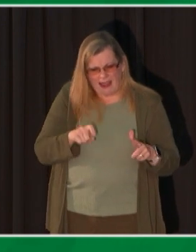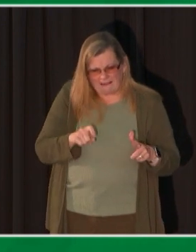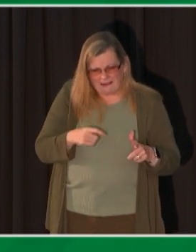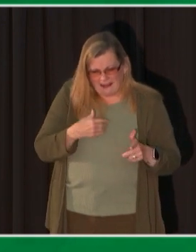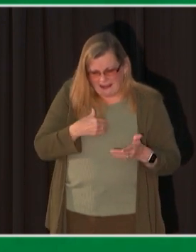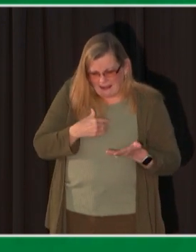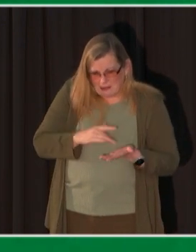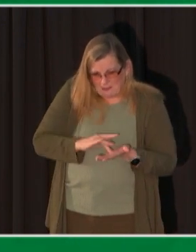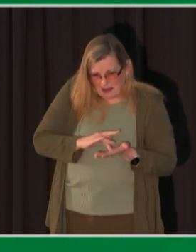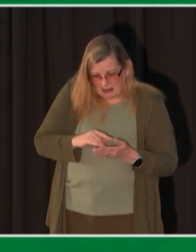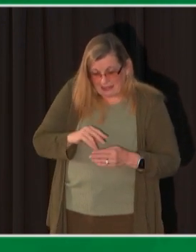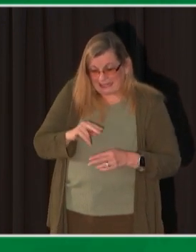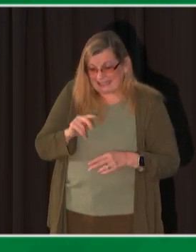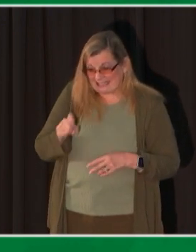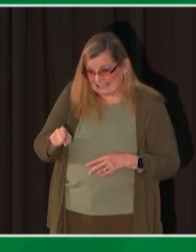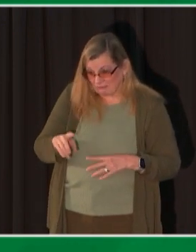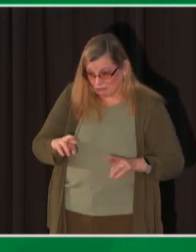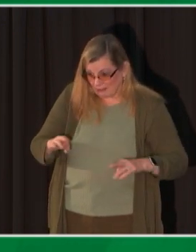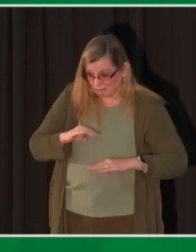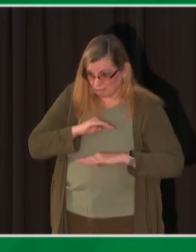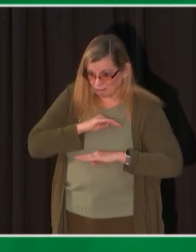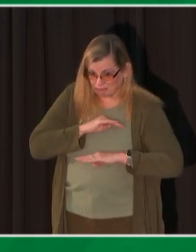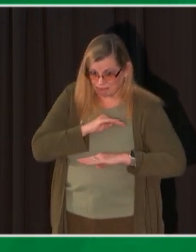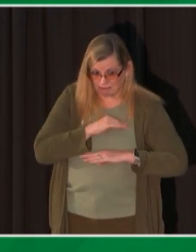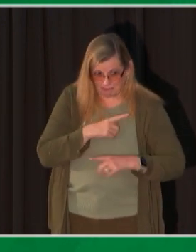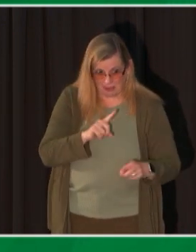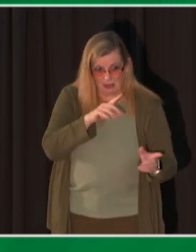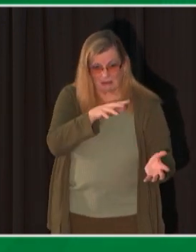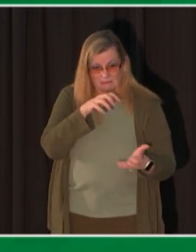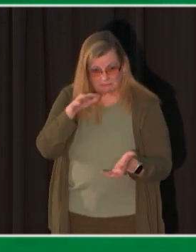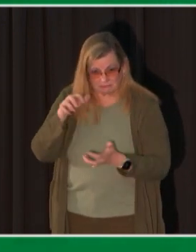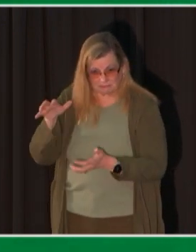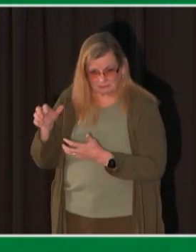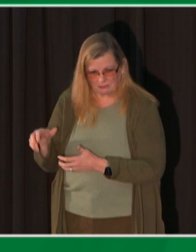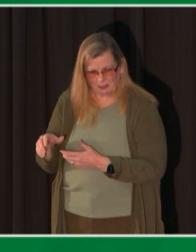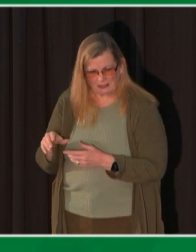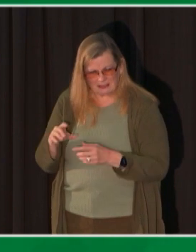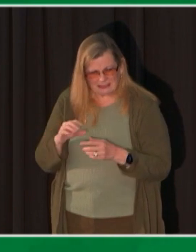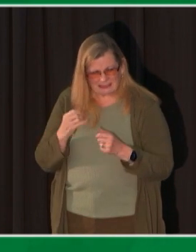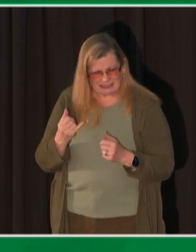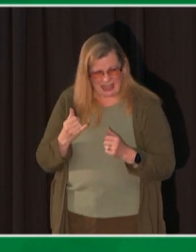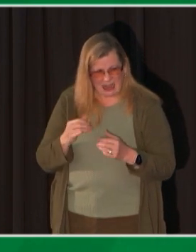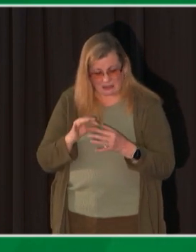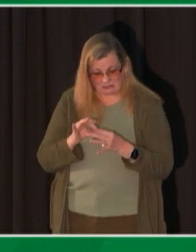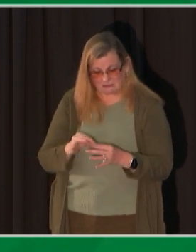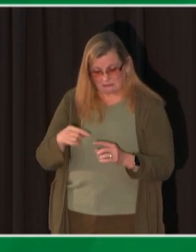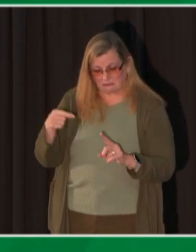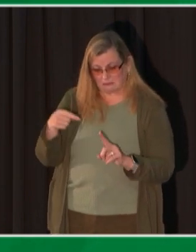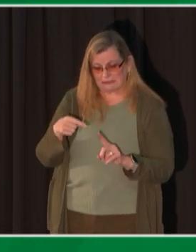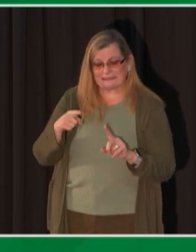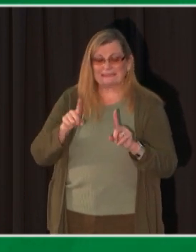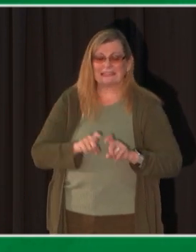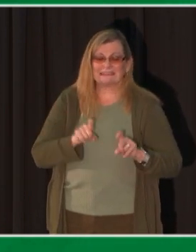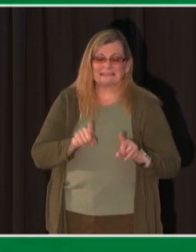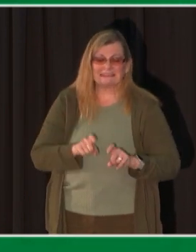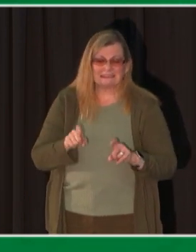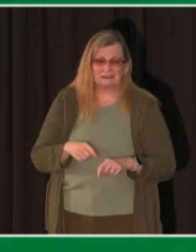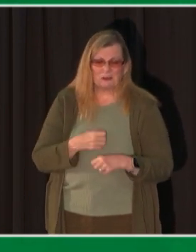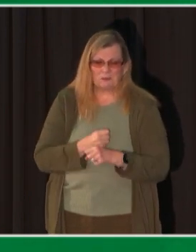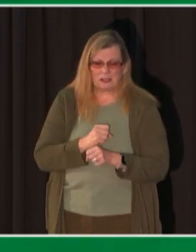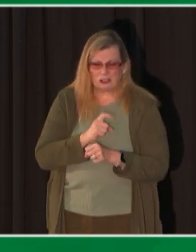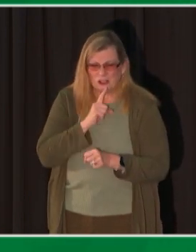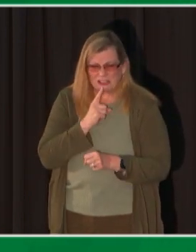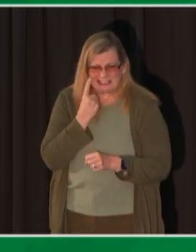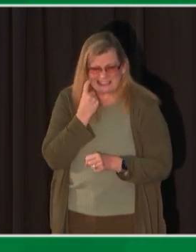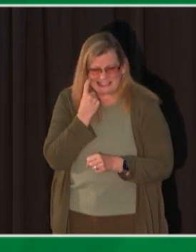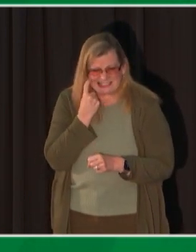what the mayor has mentioned. When we talk about testing, it's the testing to make sure people have current infection. It's also the